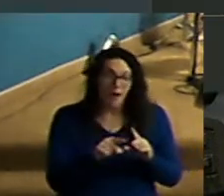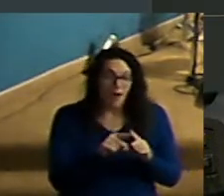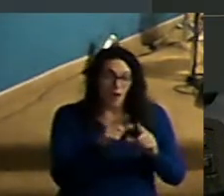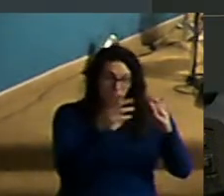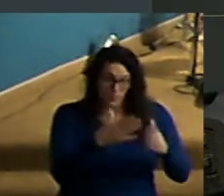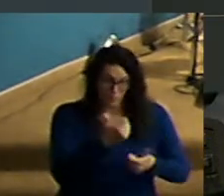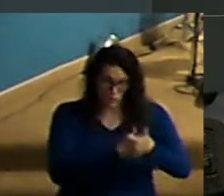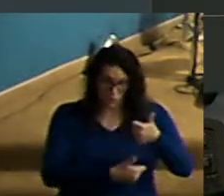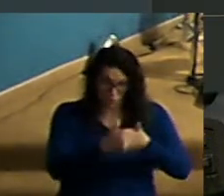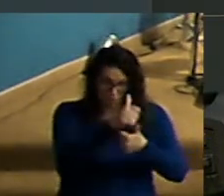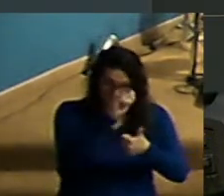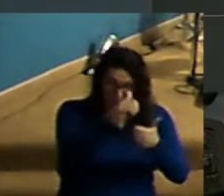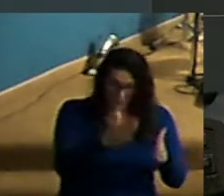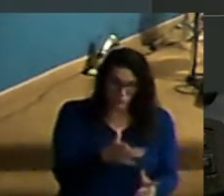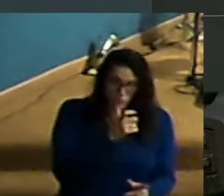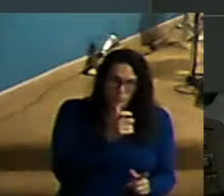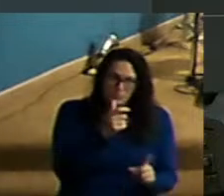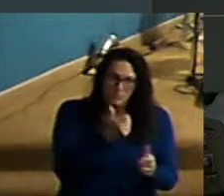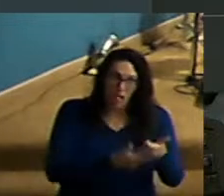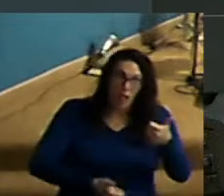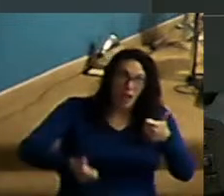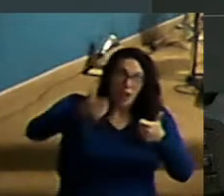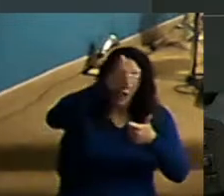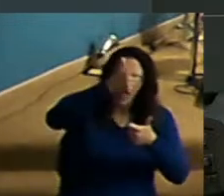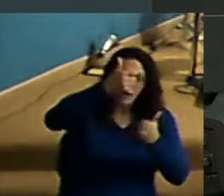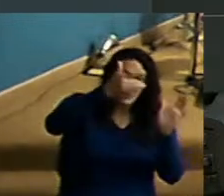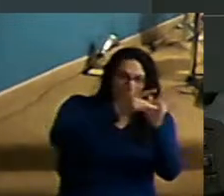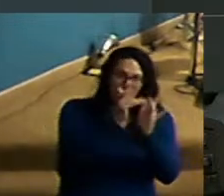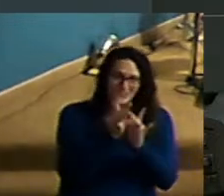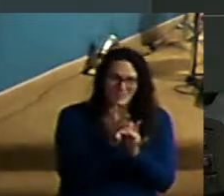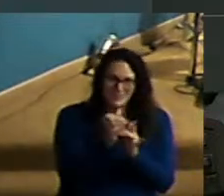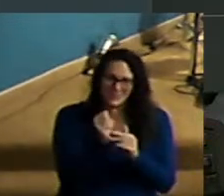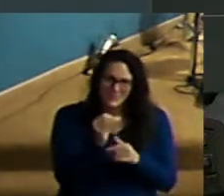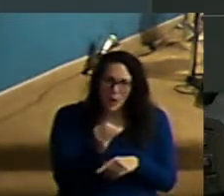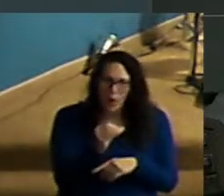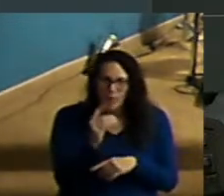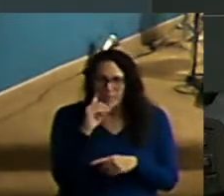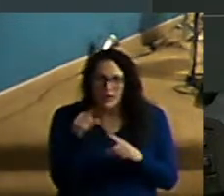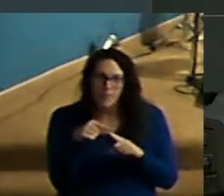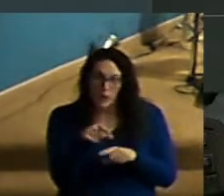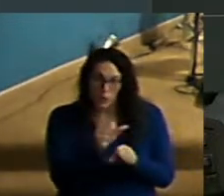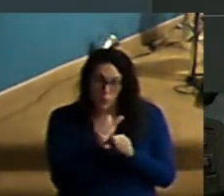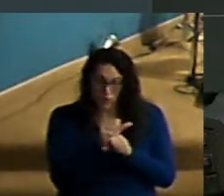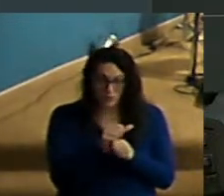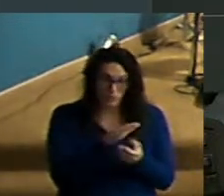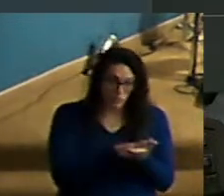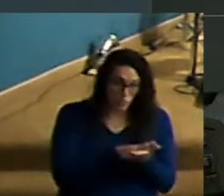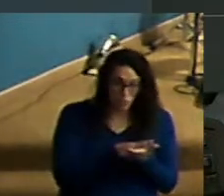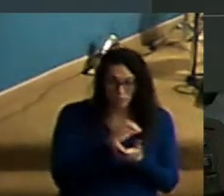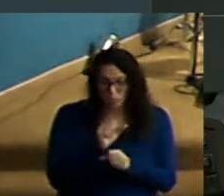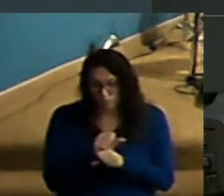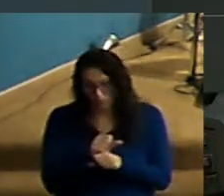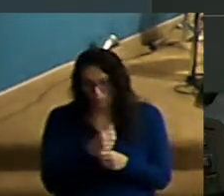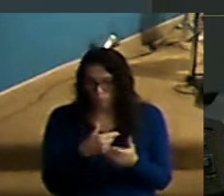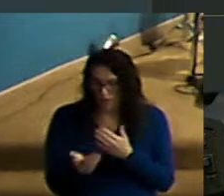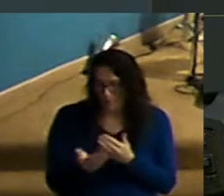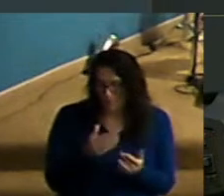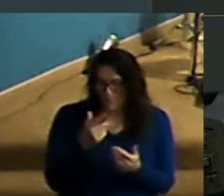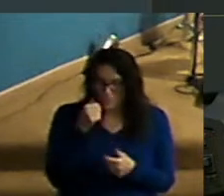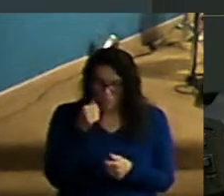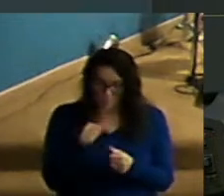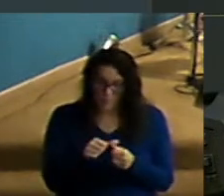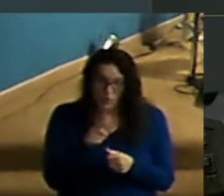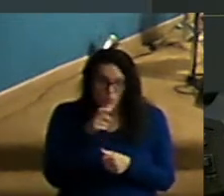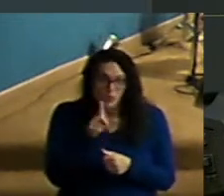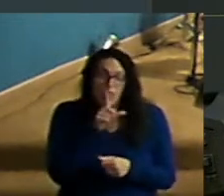and that's Jesus. So think about how you go through your work week, your school week, and remember that ultimately